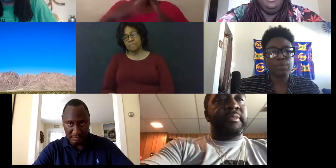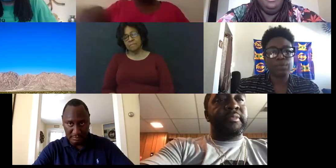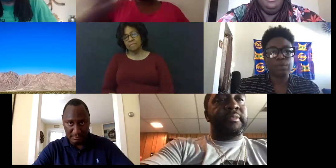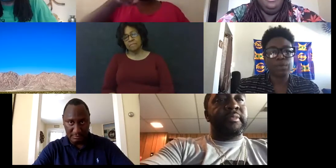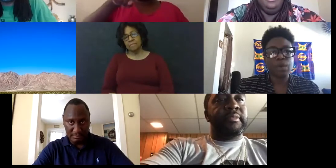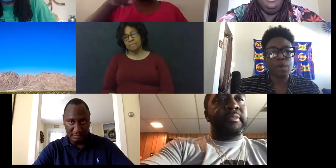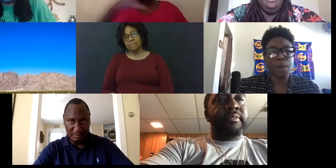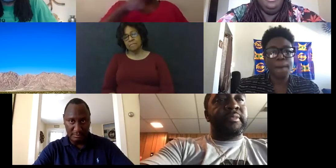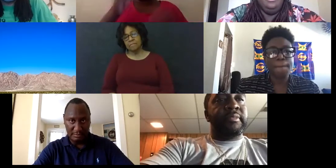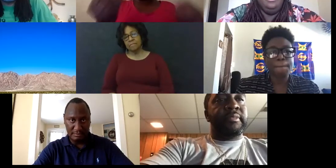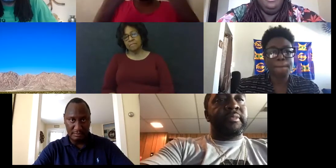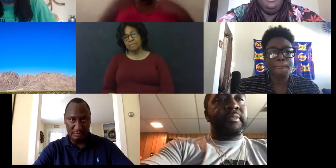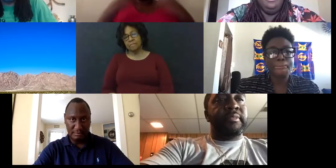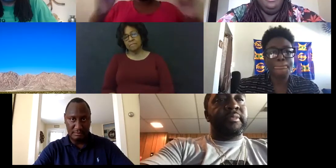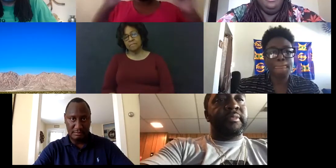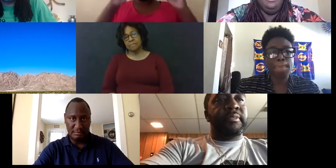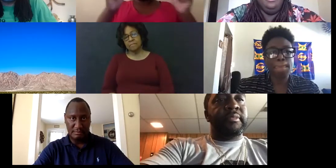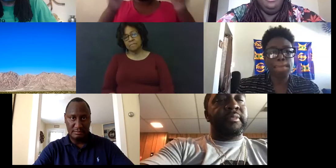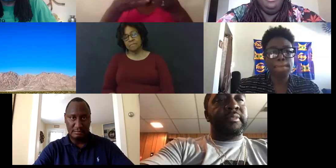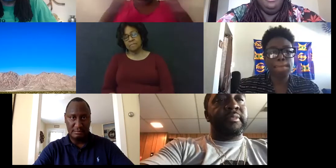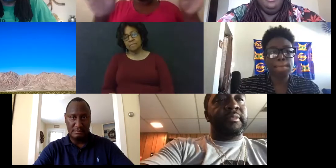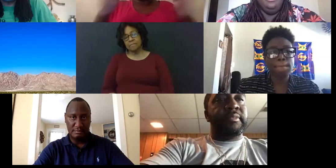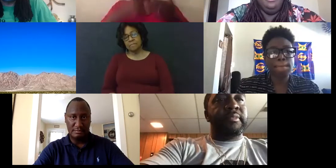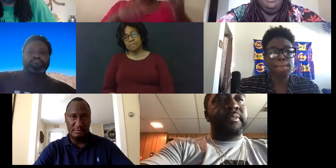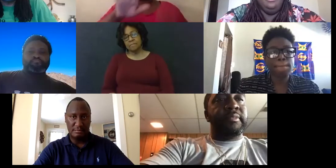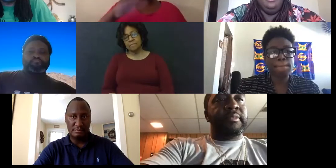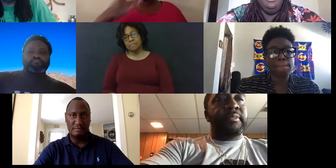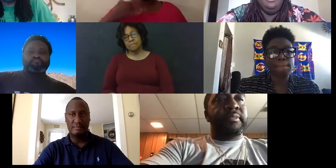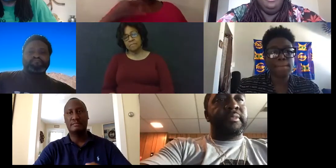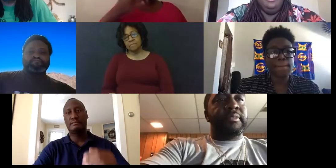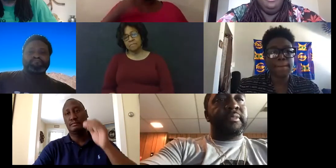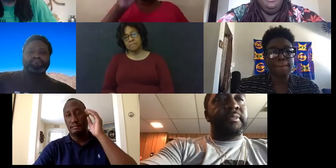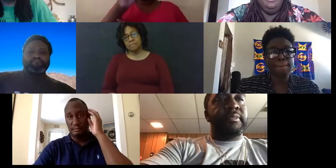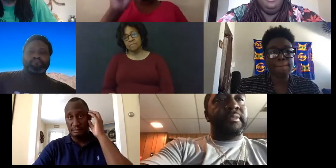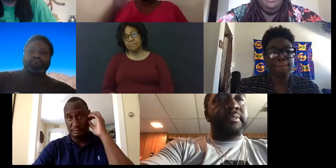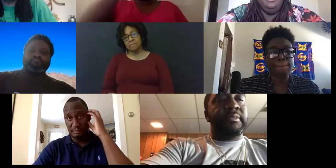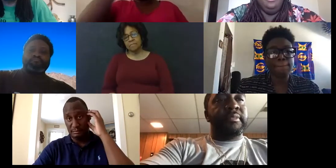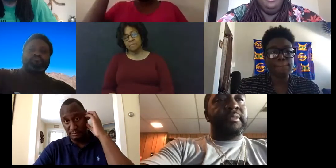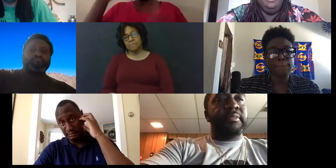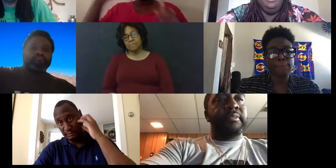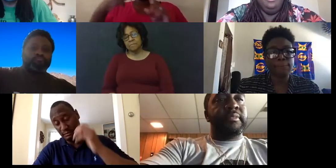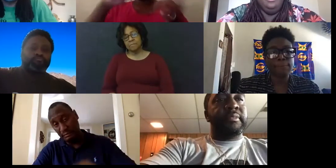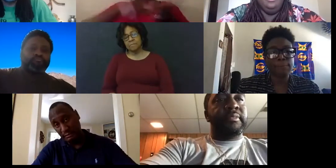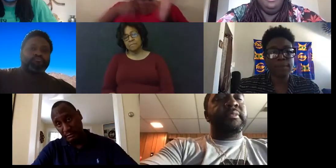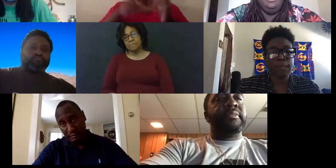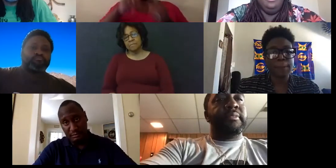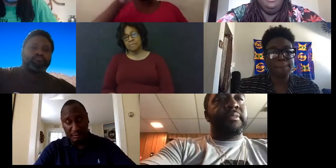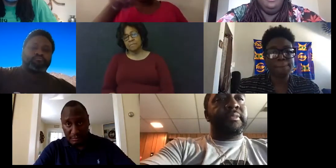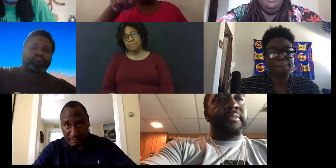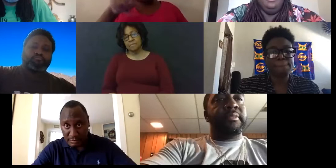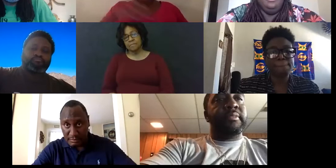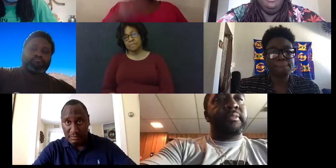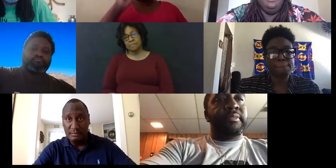give me a quick overview of what you feel the disabled Black perspective it means to you.